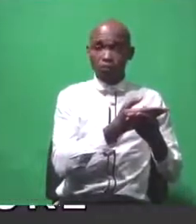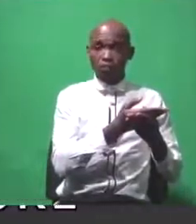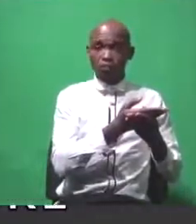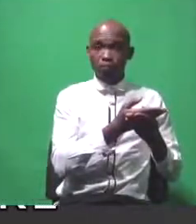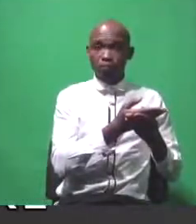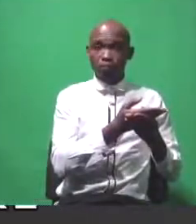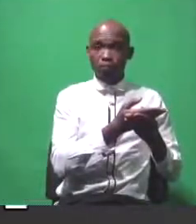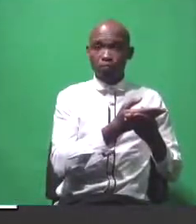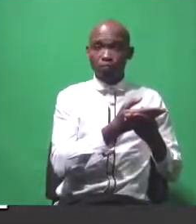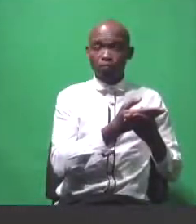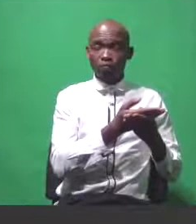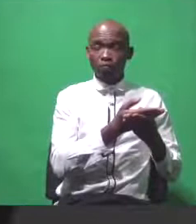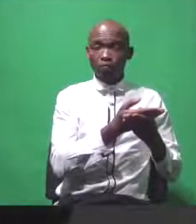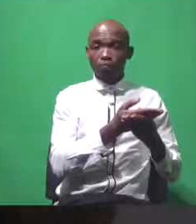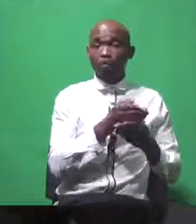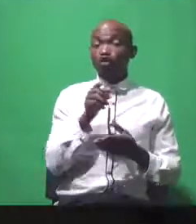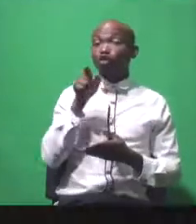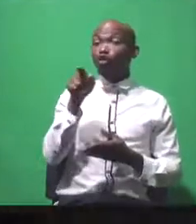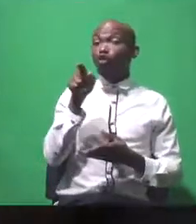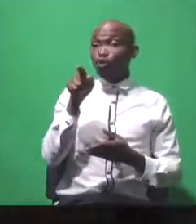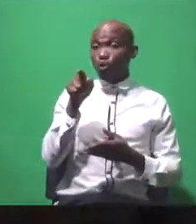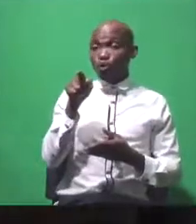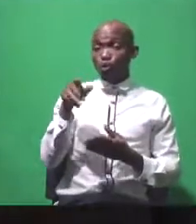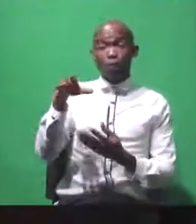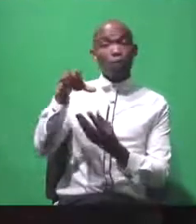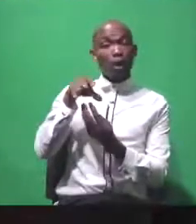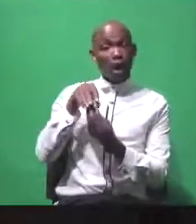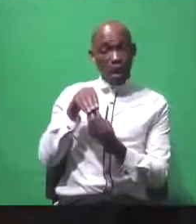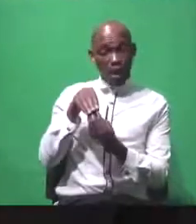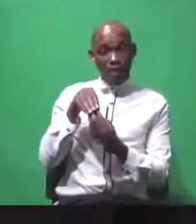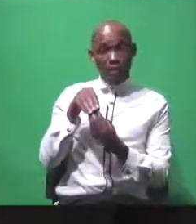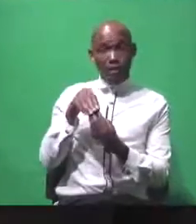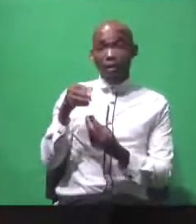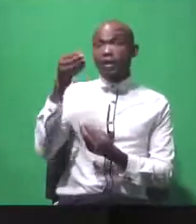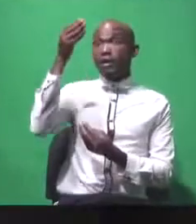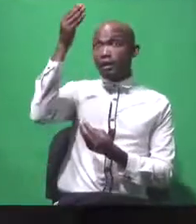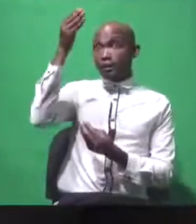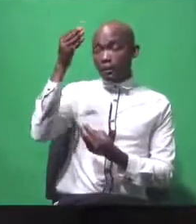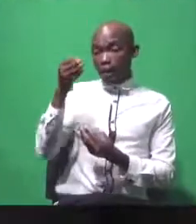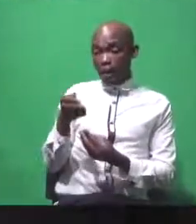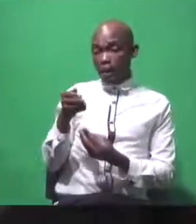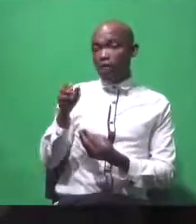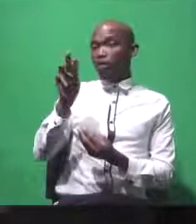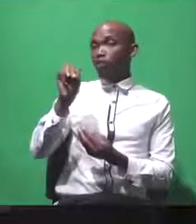then you will add this side.